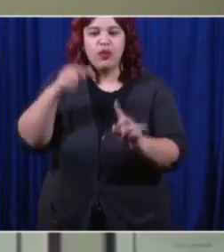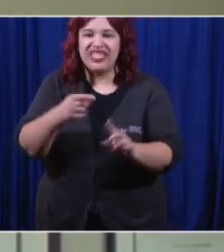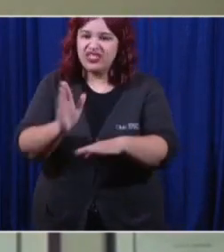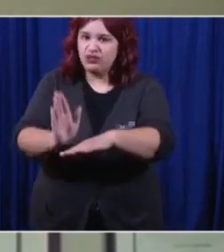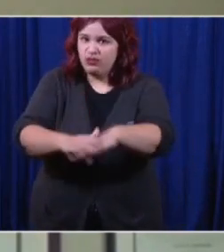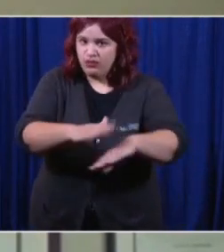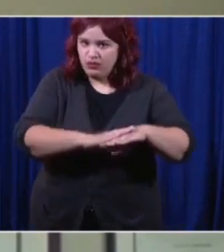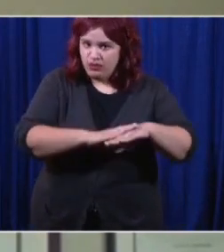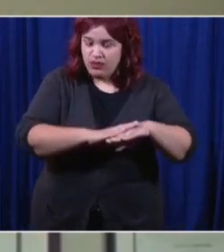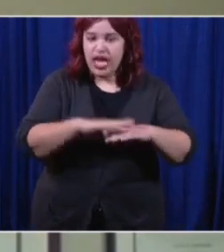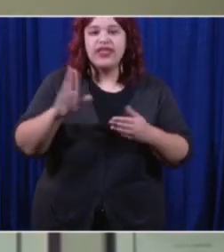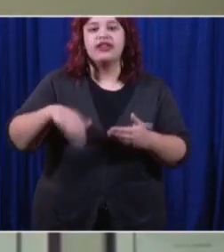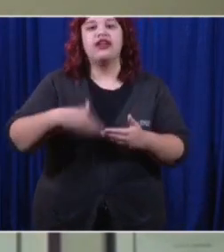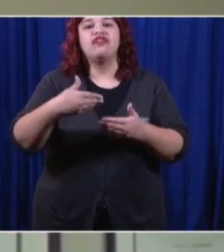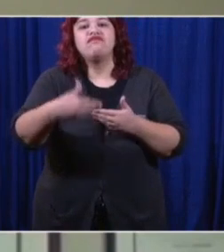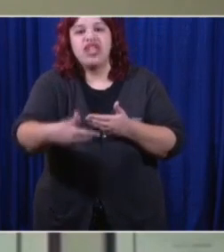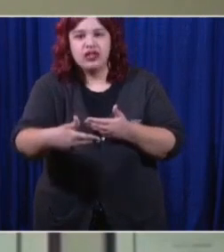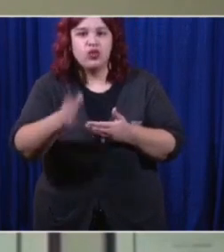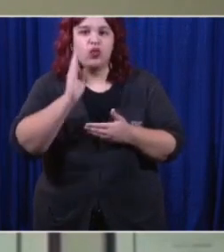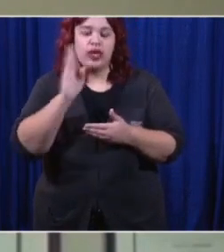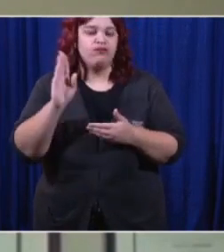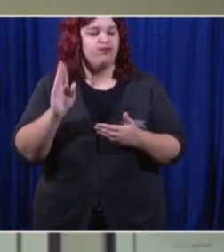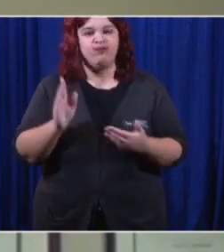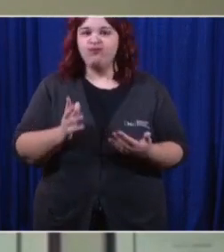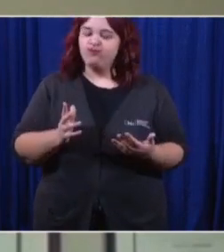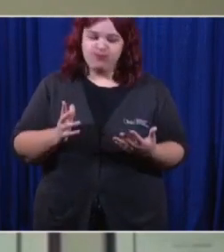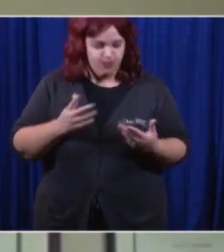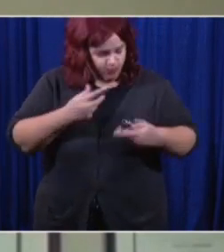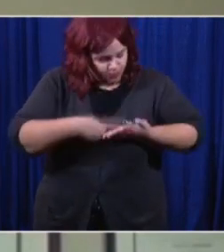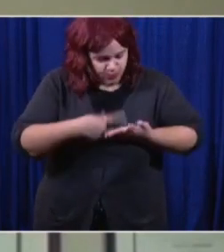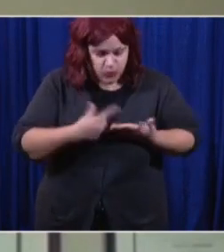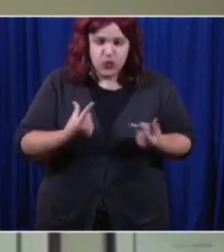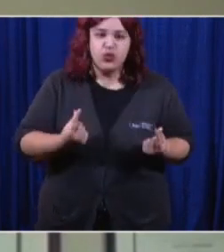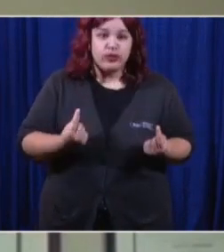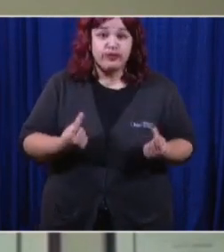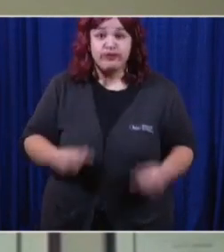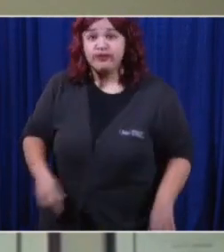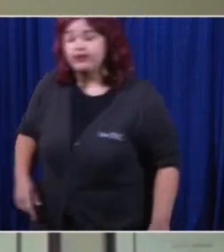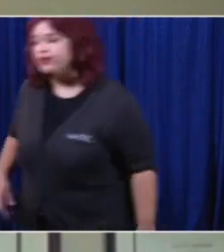Next question is from Danielle Grossman at WCMH in Columbus.